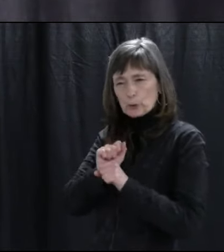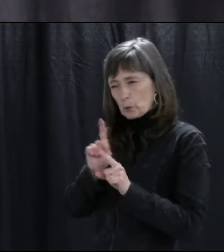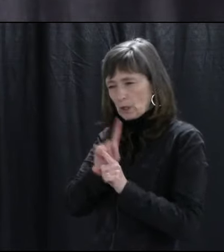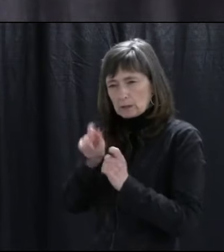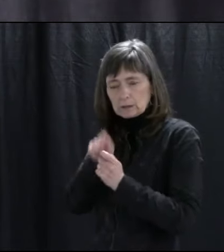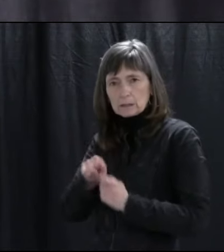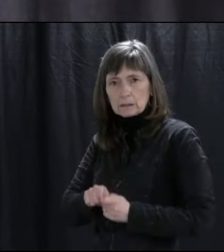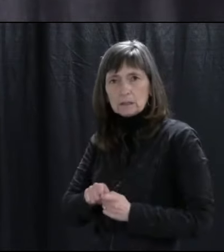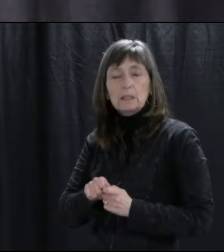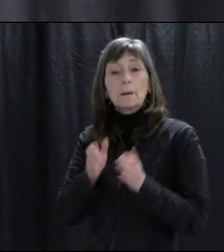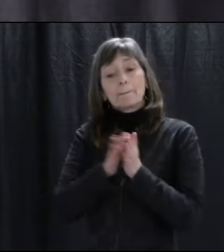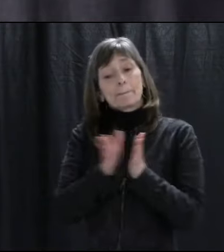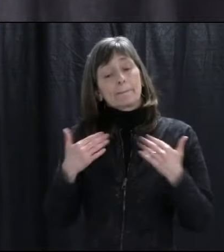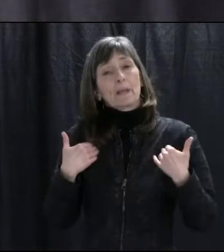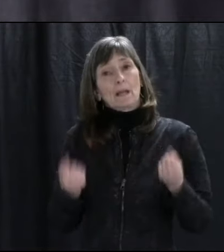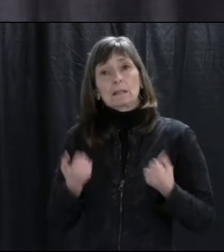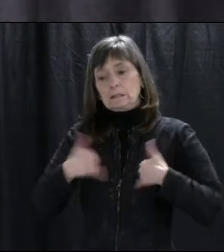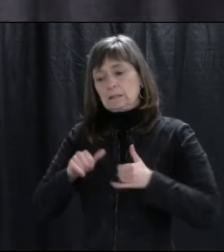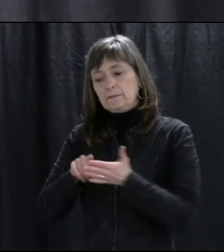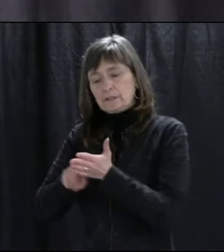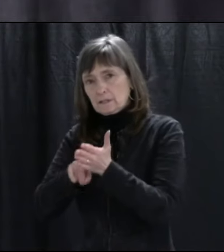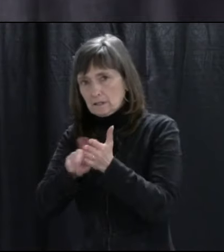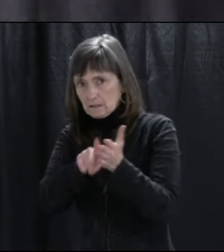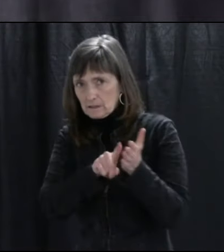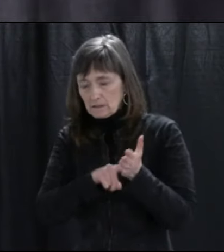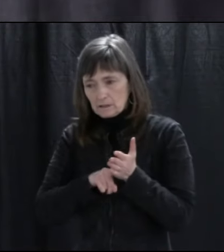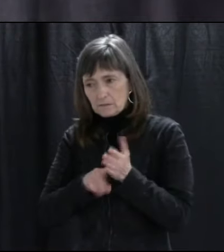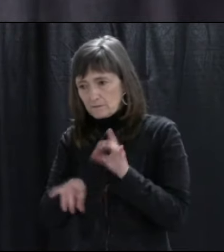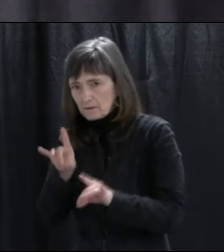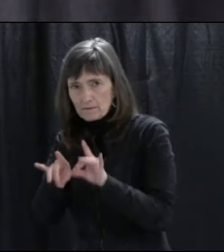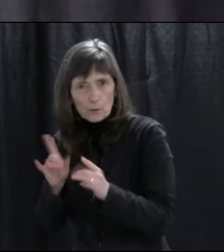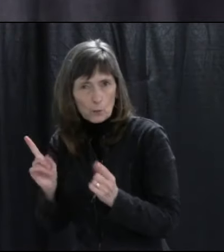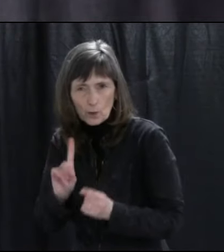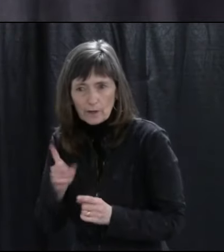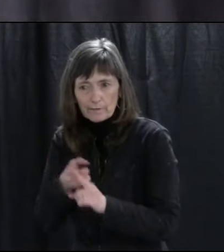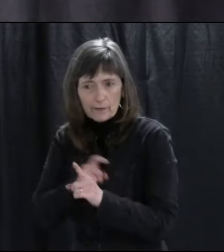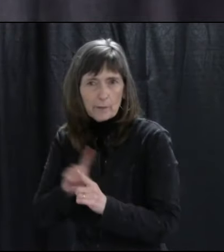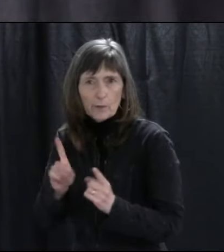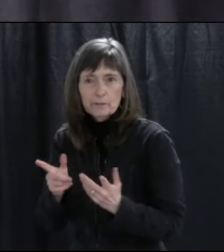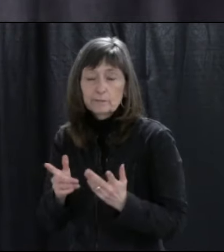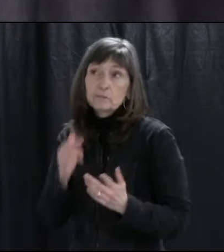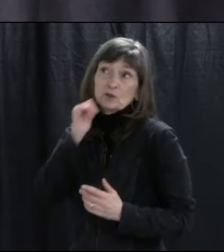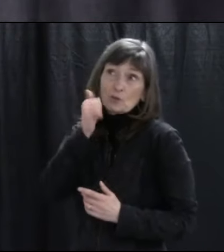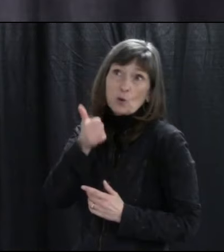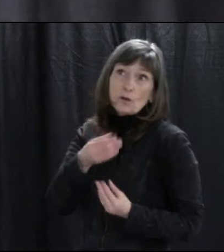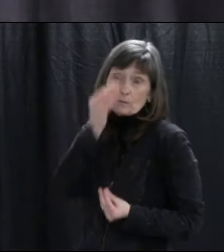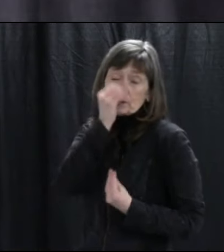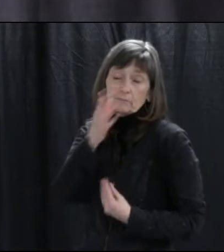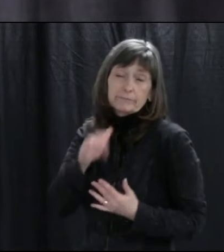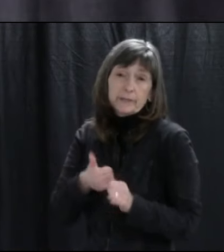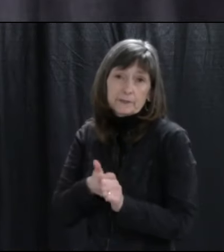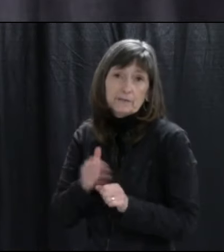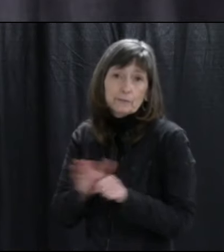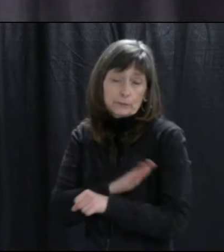doing those investigations as we speak, but hopefully tomorrow I'll have a little bit more information about